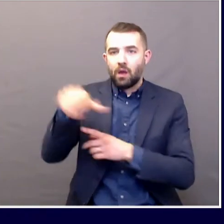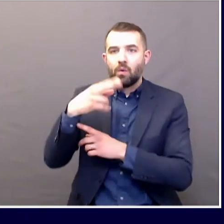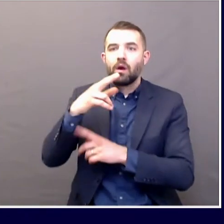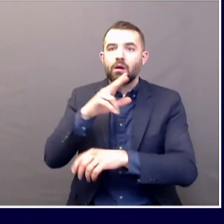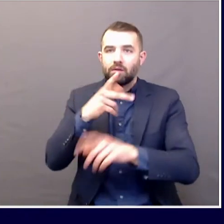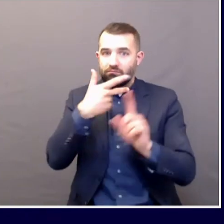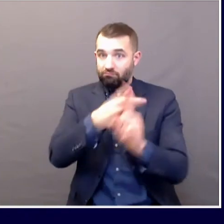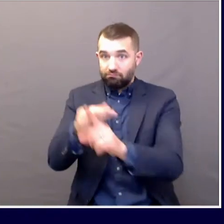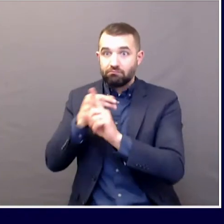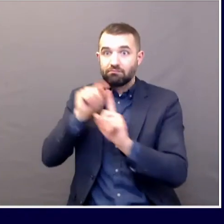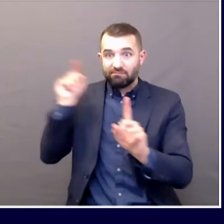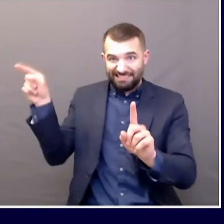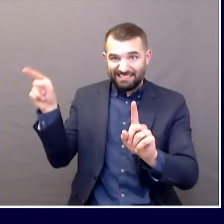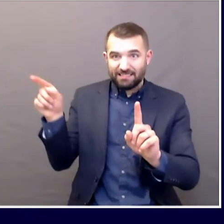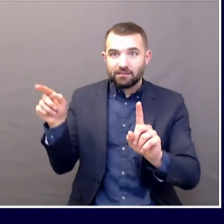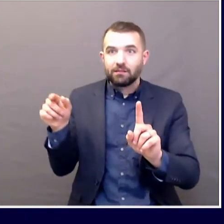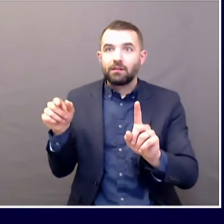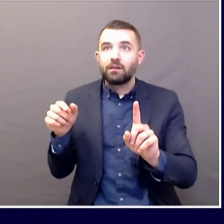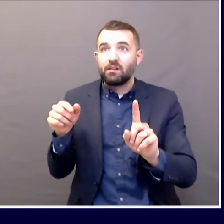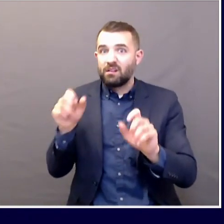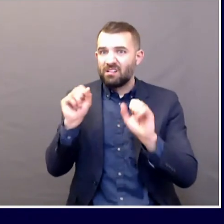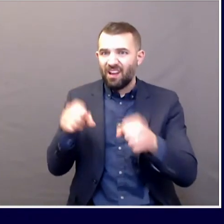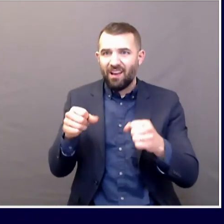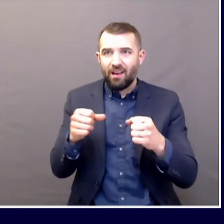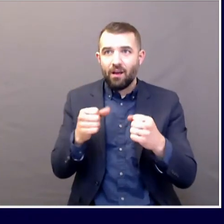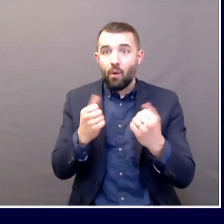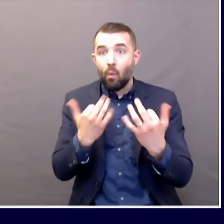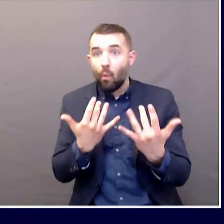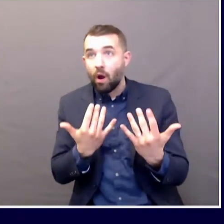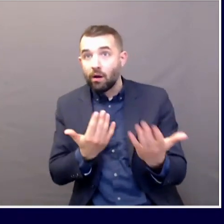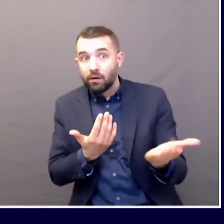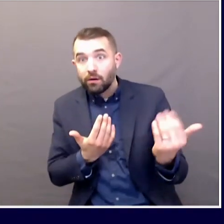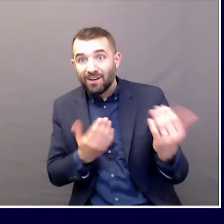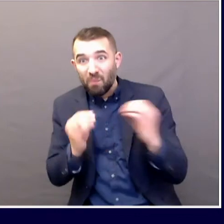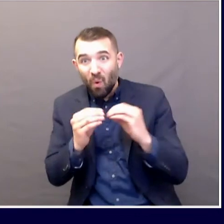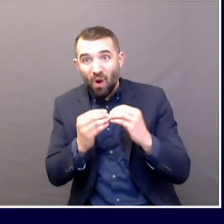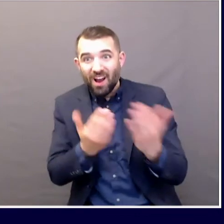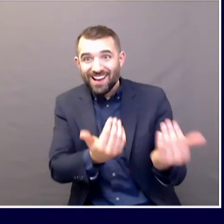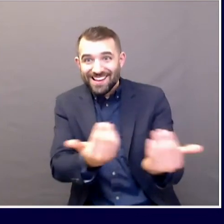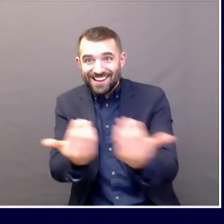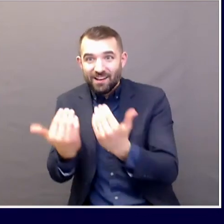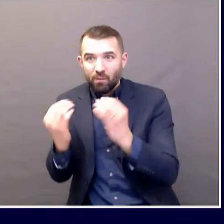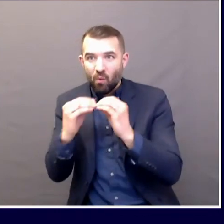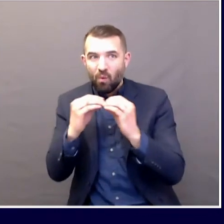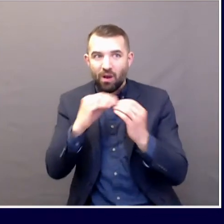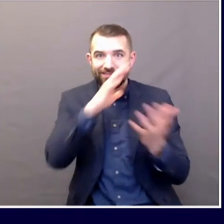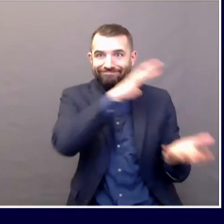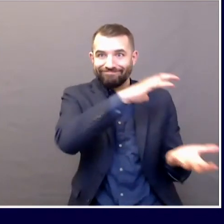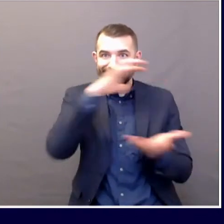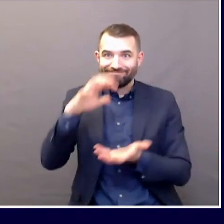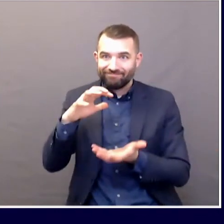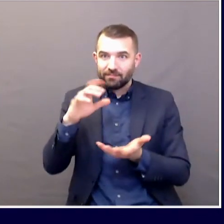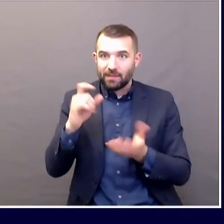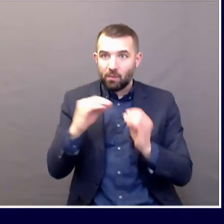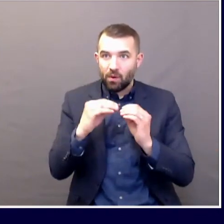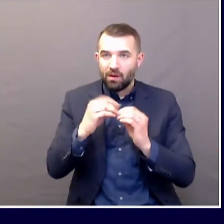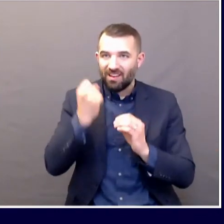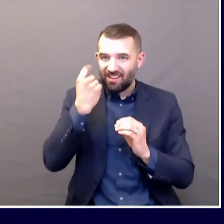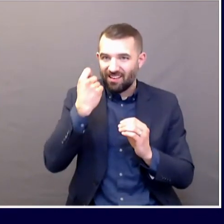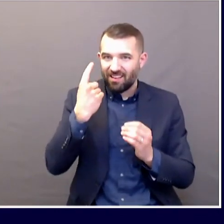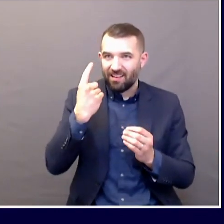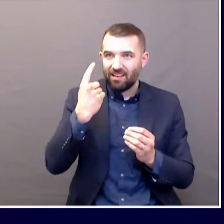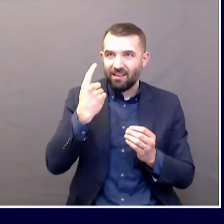lack of capacity to administer the doses. Can you elaborate, either you or the commissioner, elaborate on kind of what's going on there, and